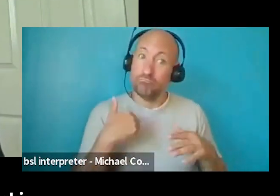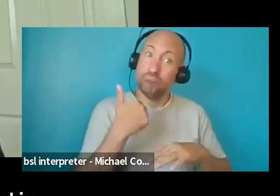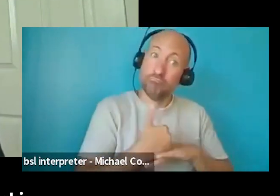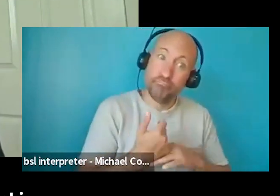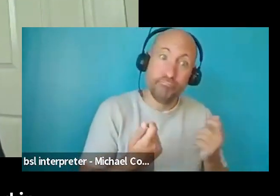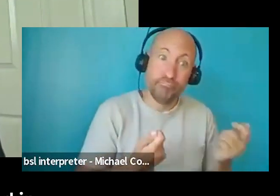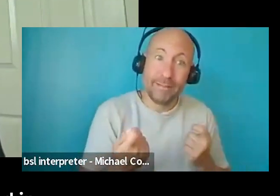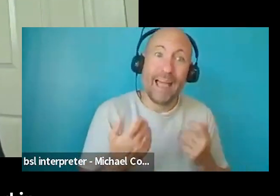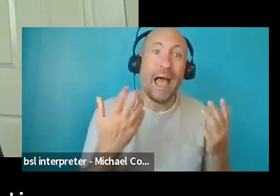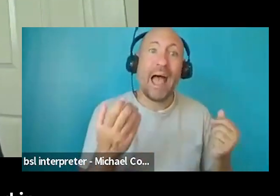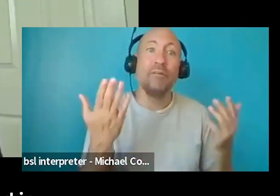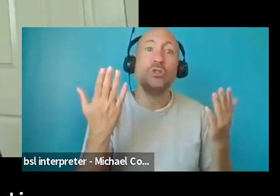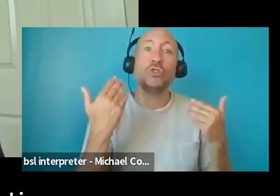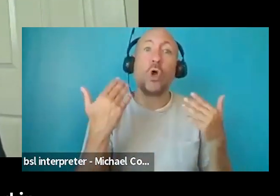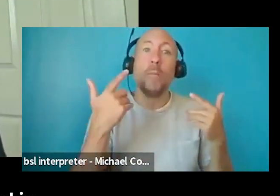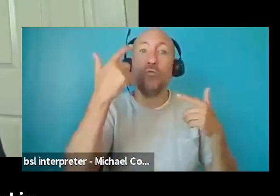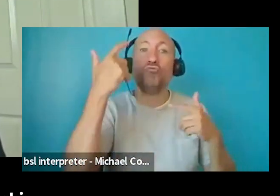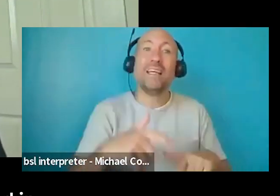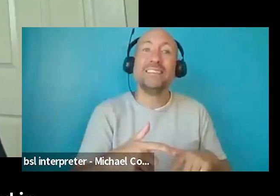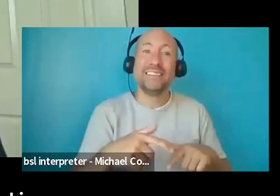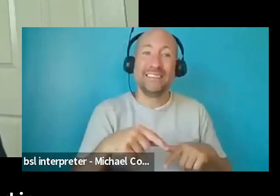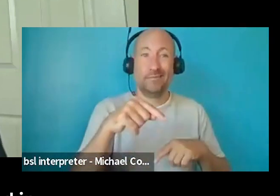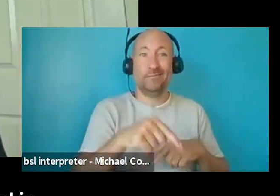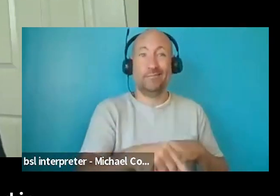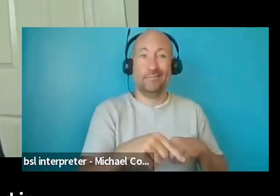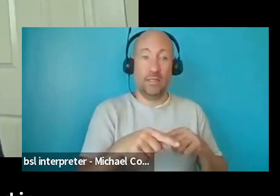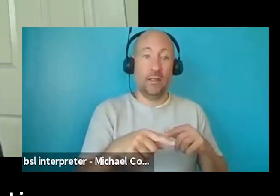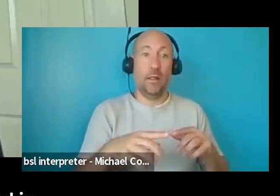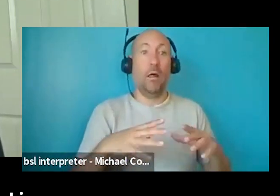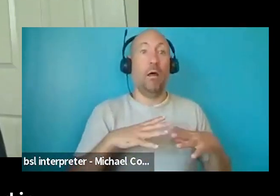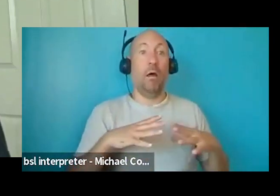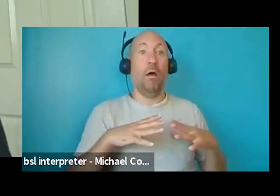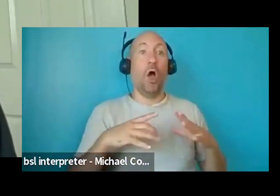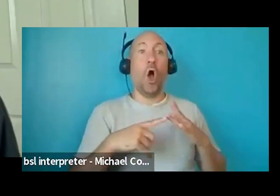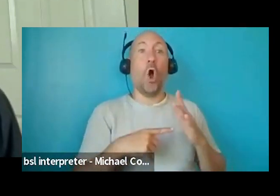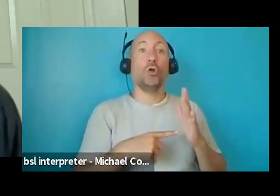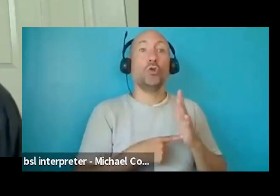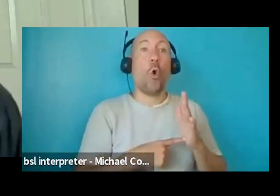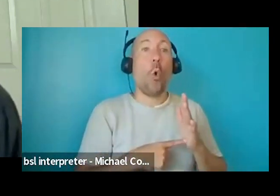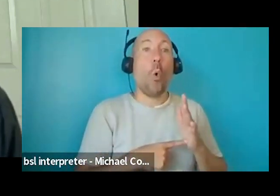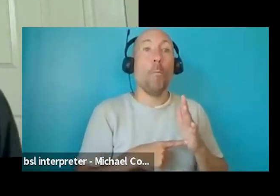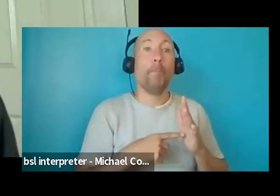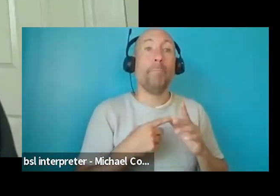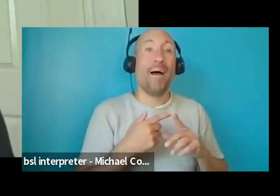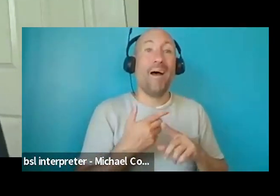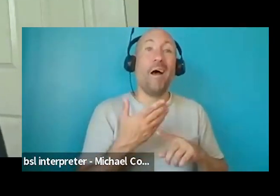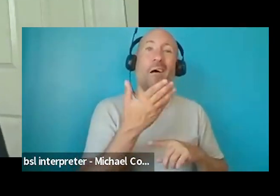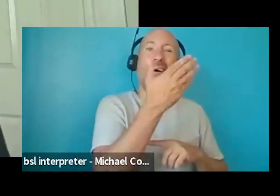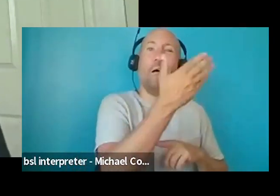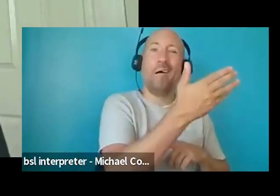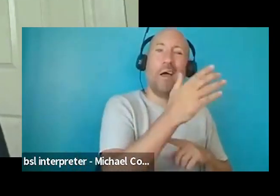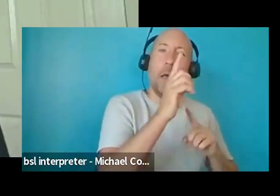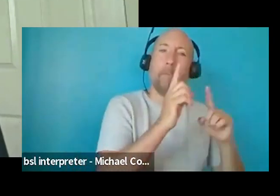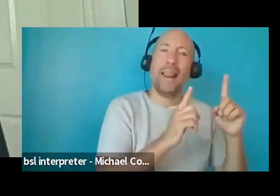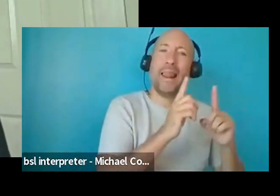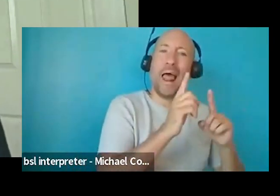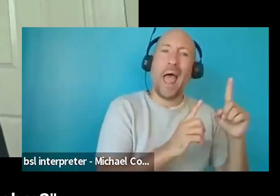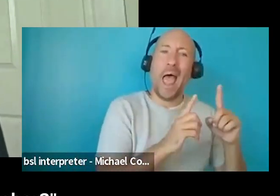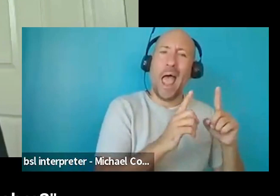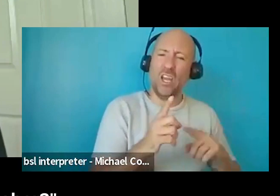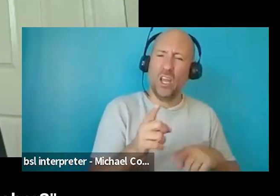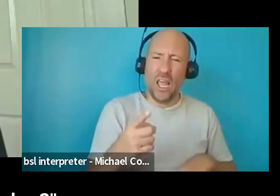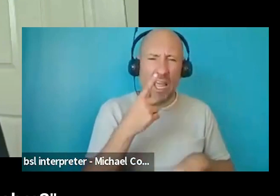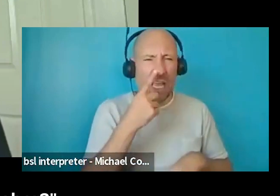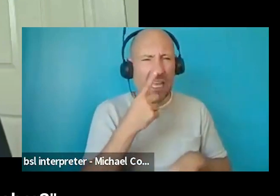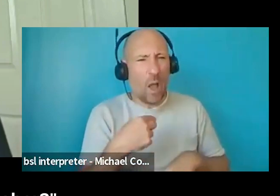will begin, and in October we will be in a preview in Milan. Could we start with an online dialogue with a partner